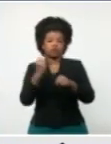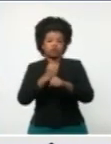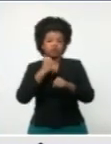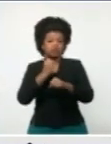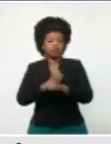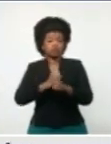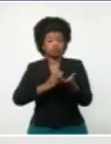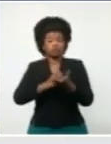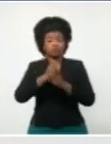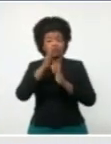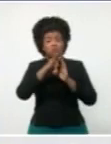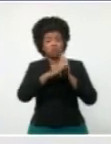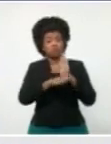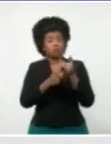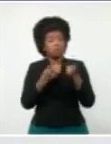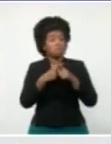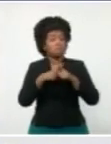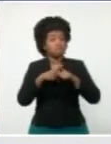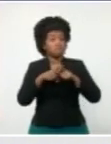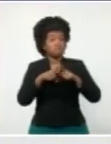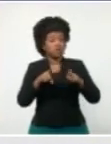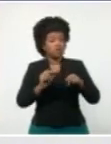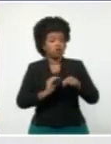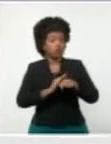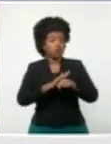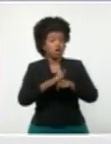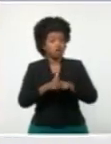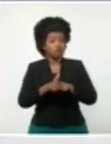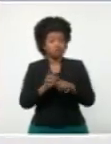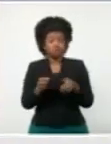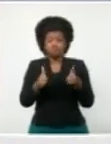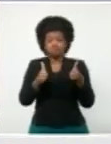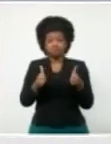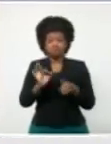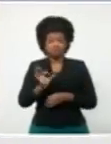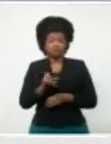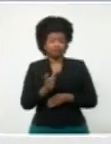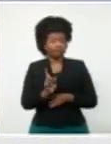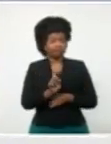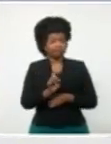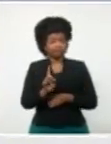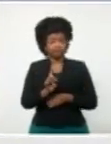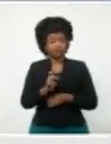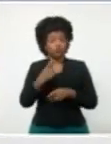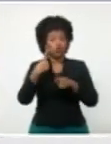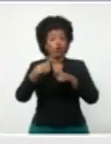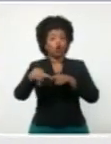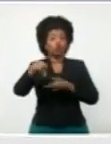that the pandemic is having in other parts of the world, and especially in our region,